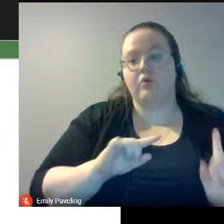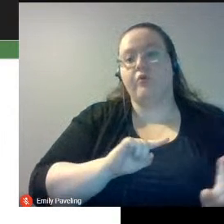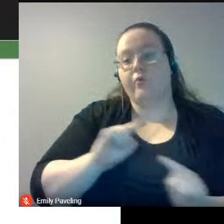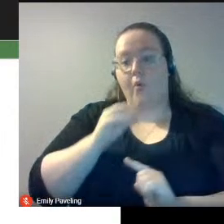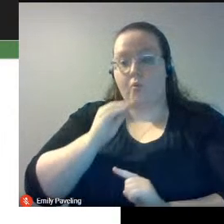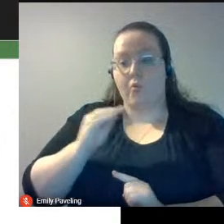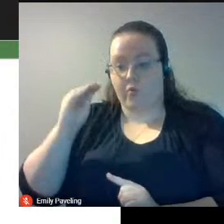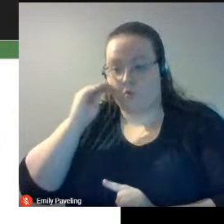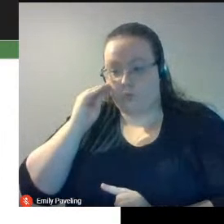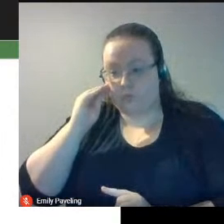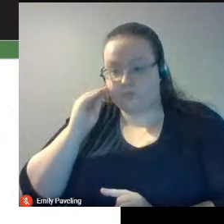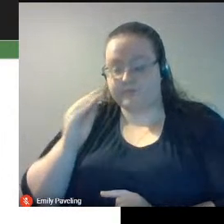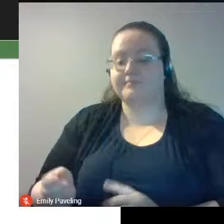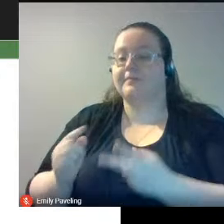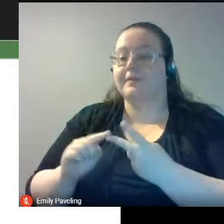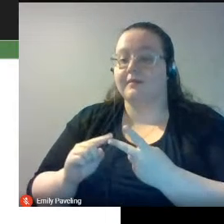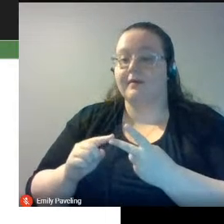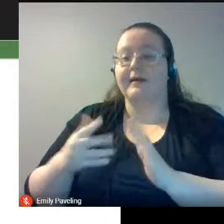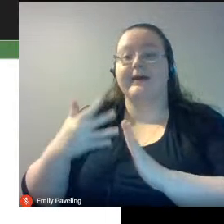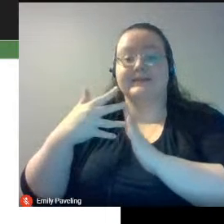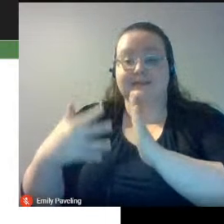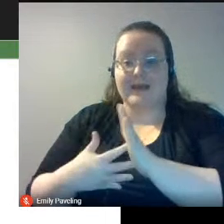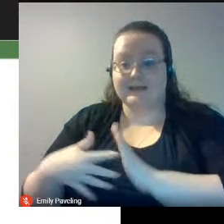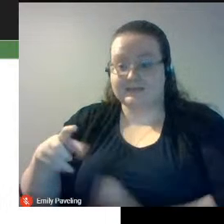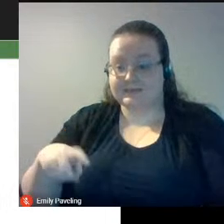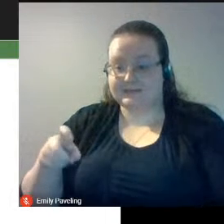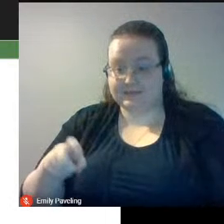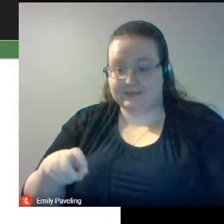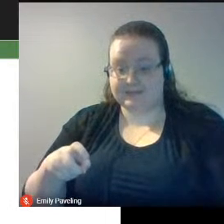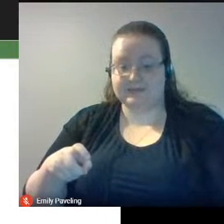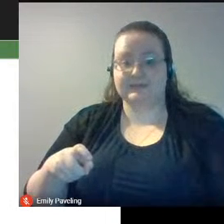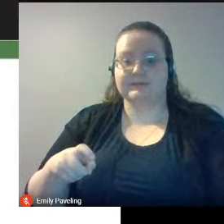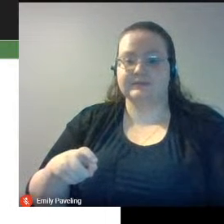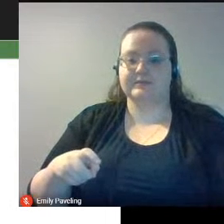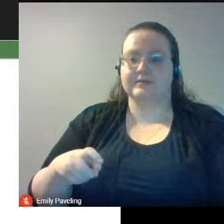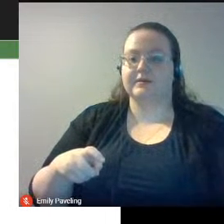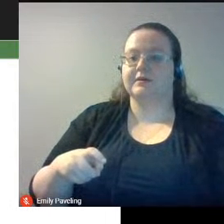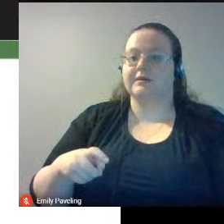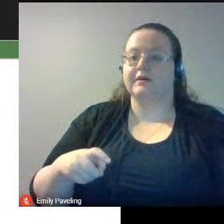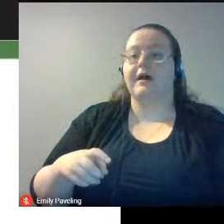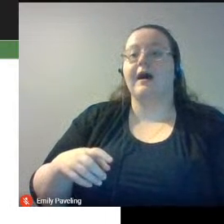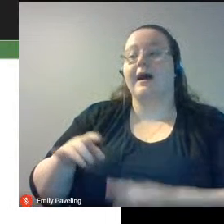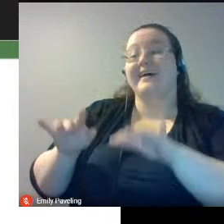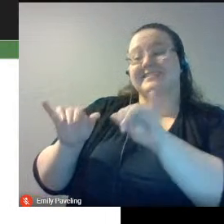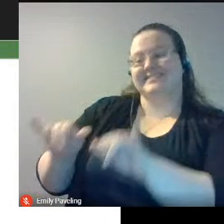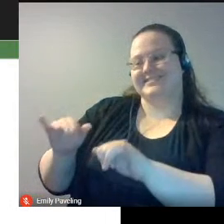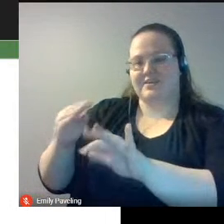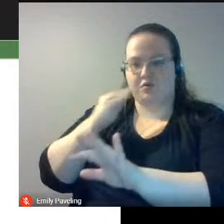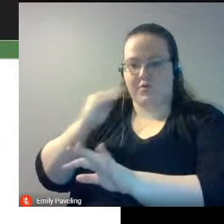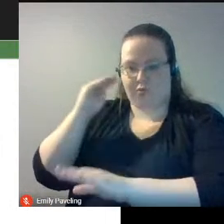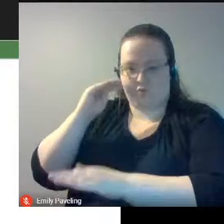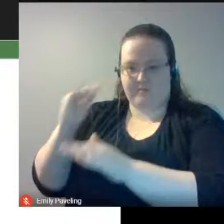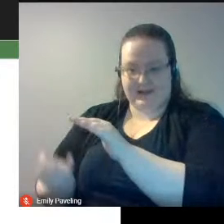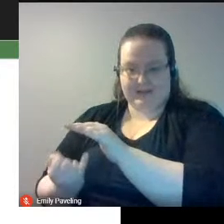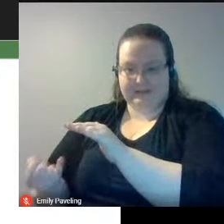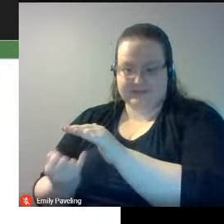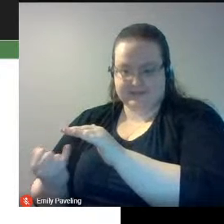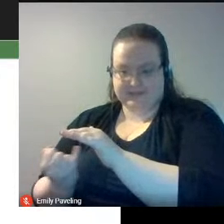referred for testing. Household members, including siblings, must also self-isolate at home in this time